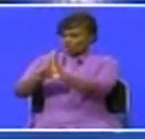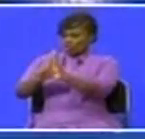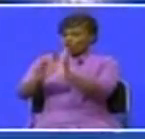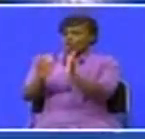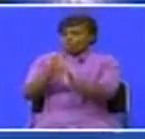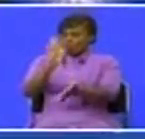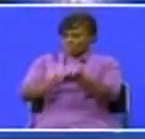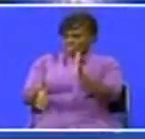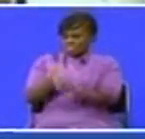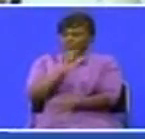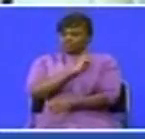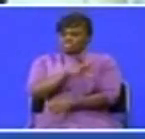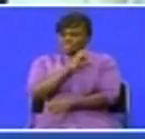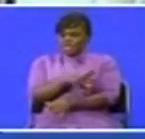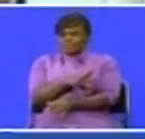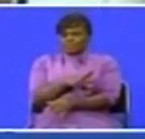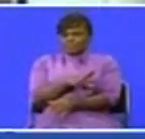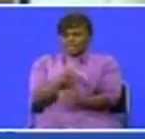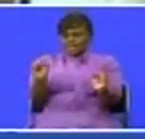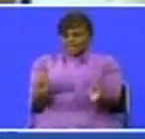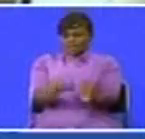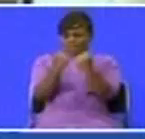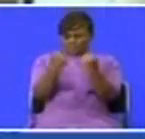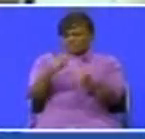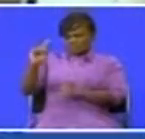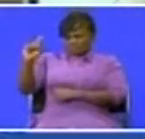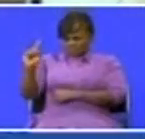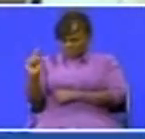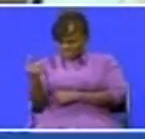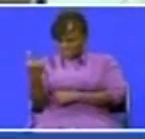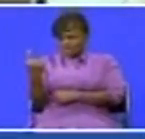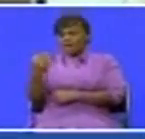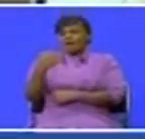without fear or favor. So what happened here? First, there was